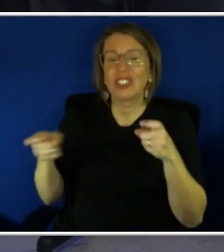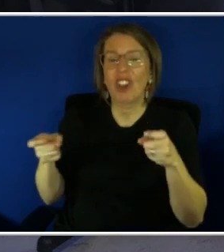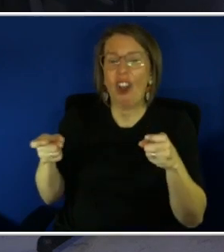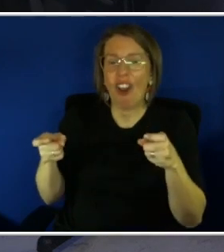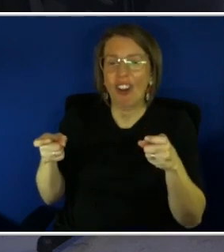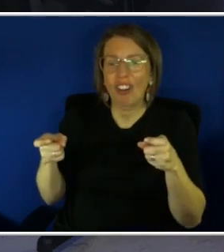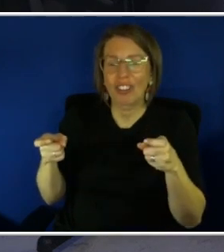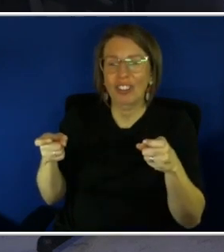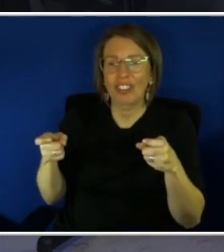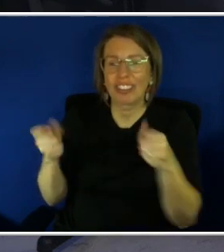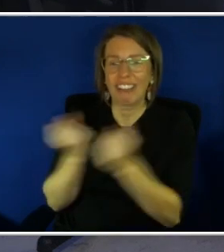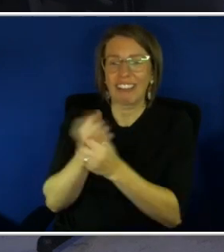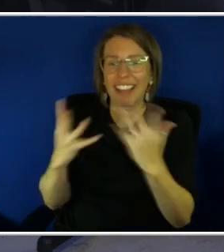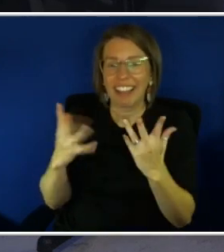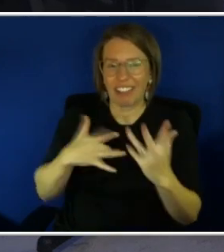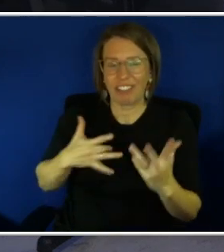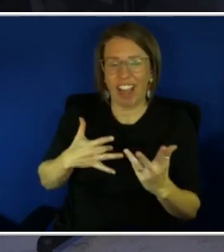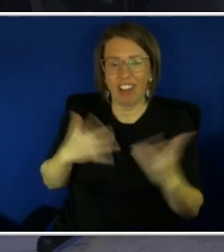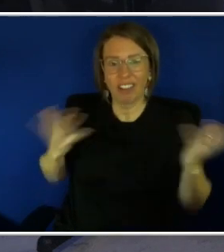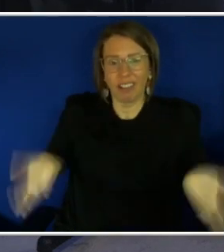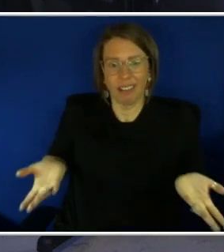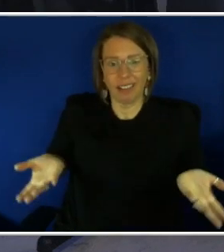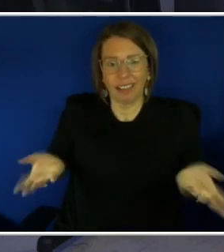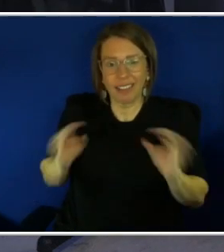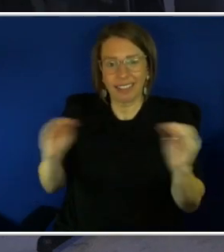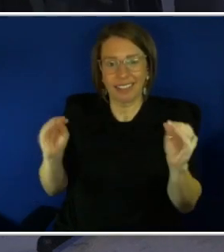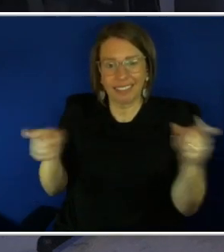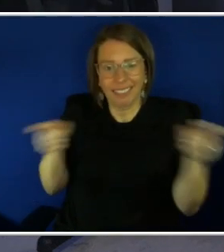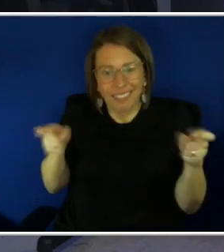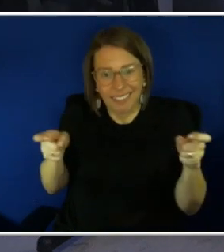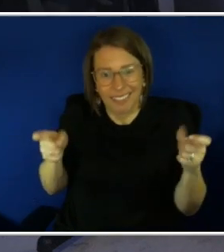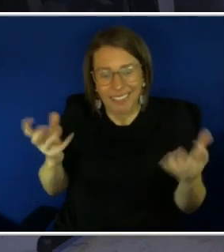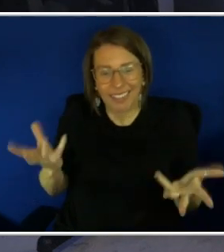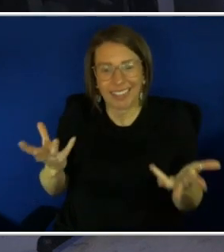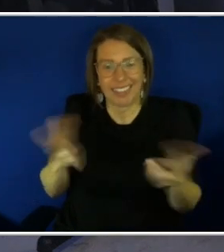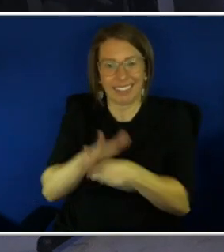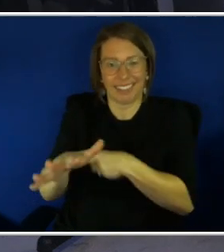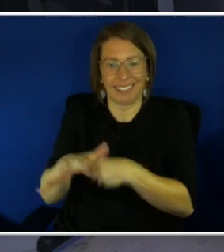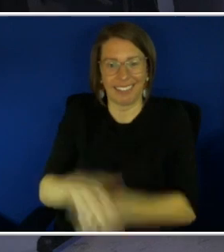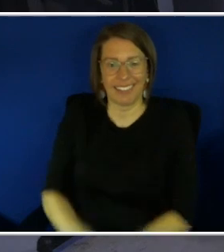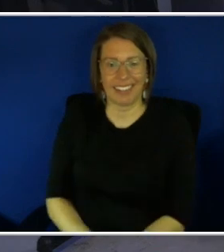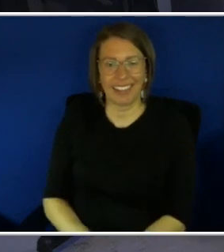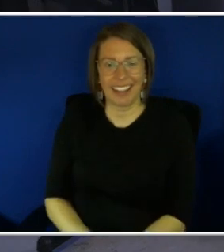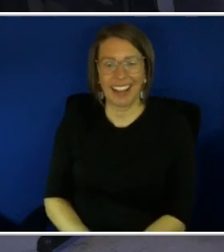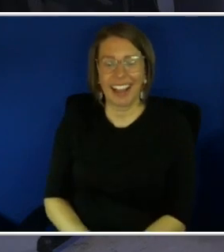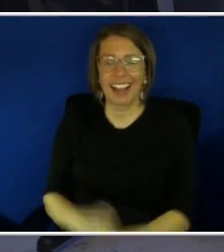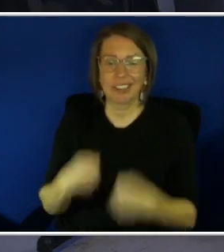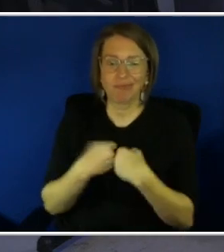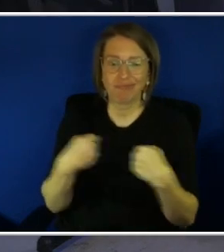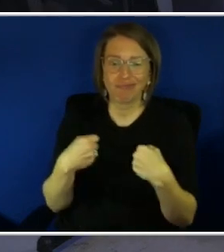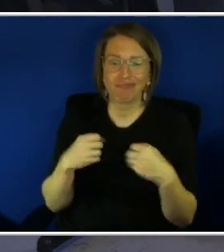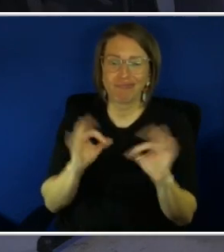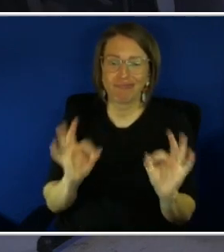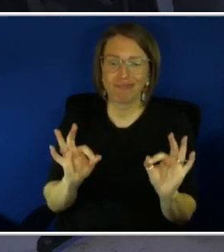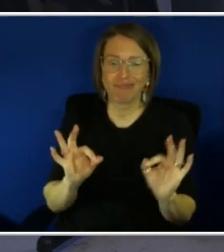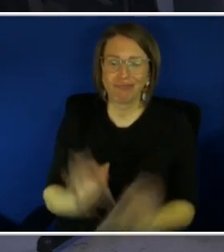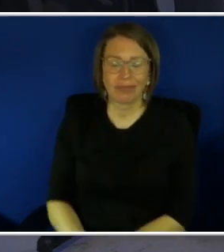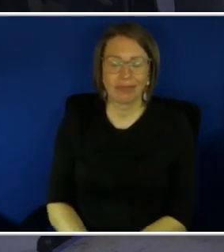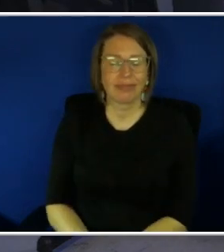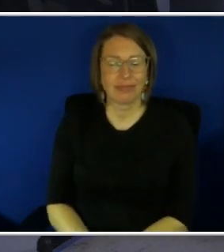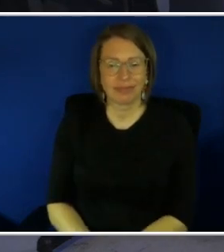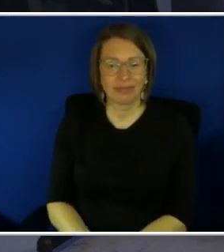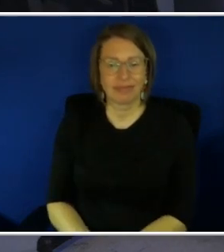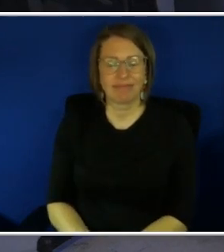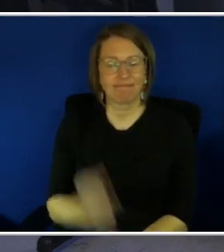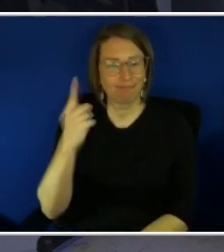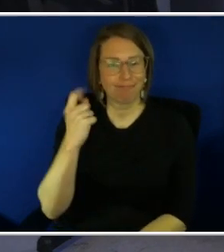he I felt th- like he didn't have the I get that right there, full sir. control. Don't leave me hanging right here. Don't leave me. There you go. That's what I'm talking. Okay, so Billy,